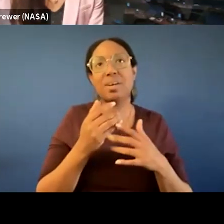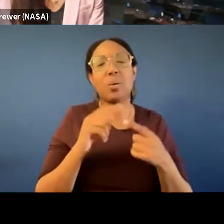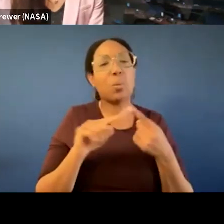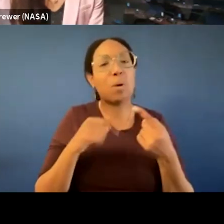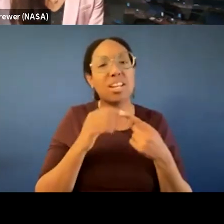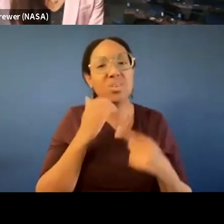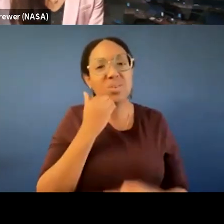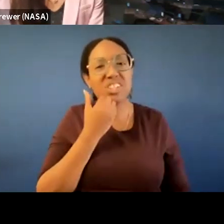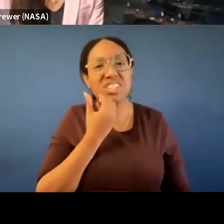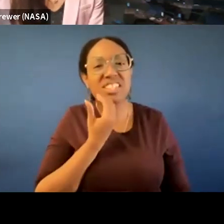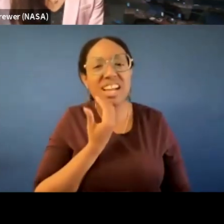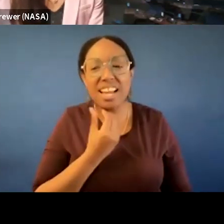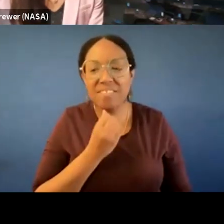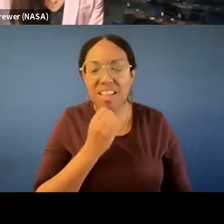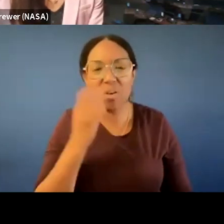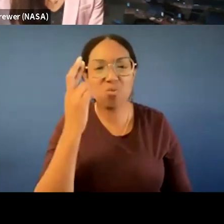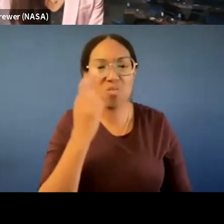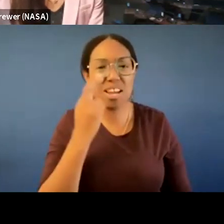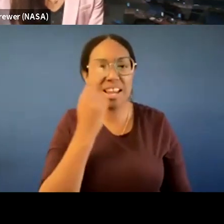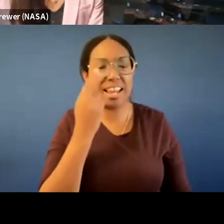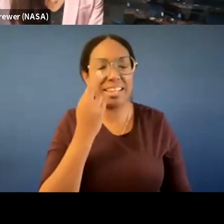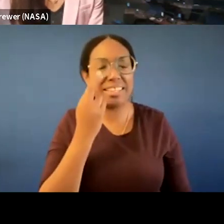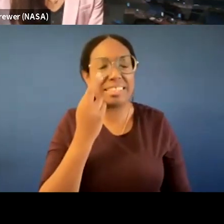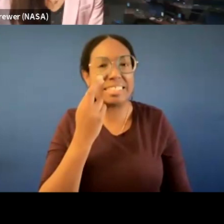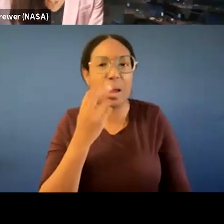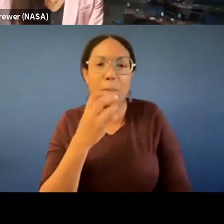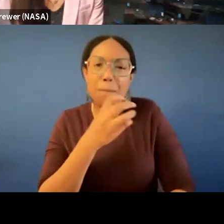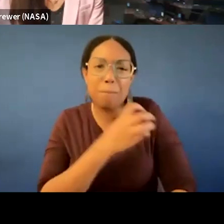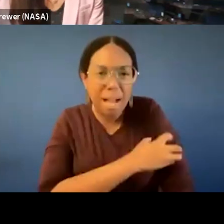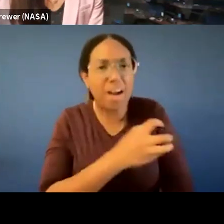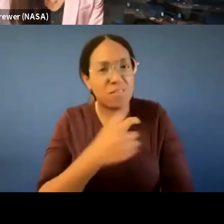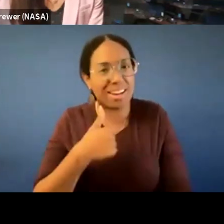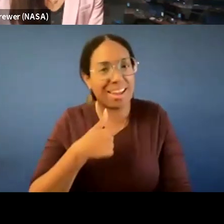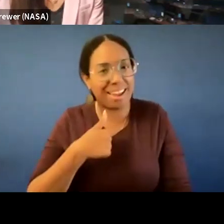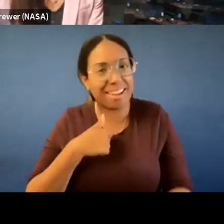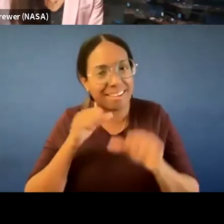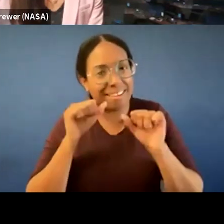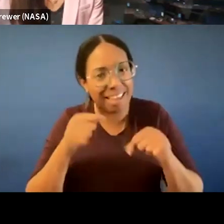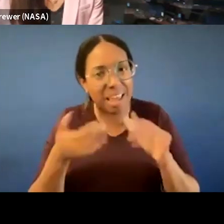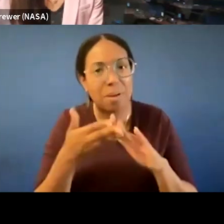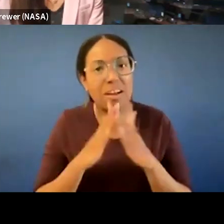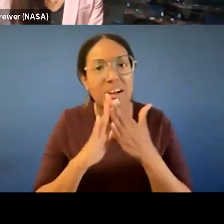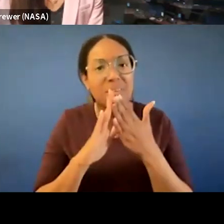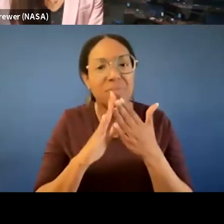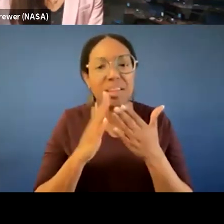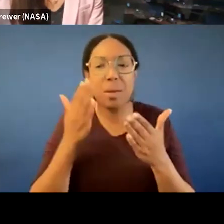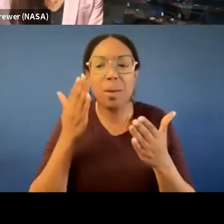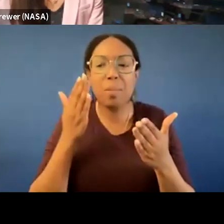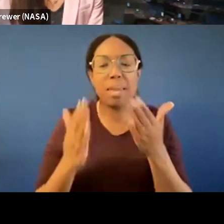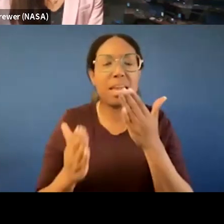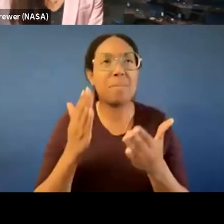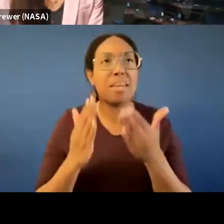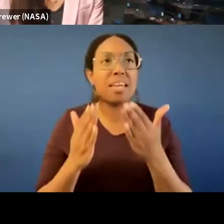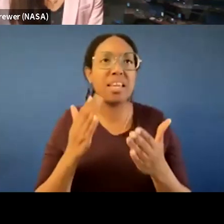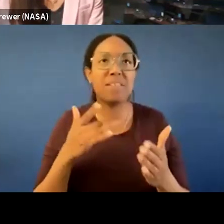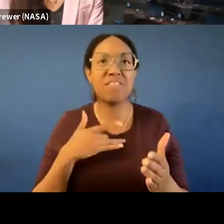how important I was or not believing it. You know, I think we can also call it the imposter syndrome as well, where we